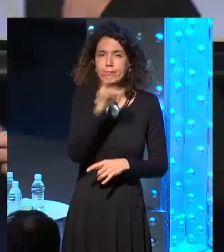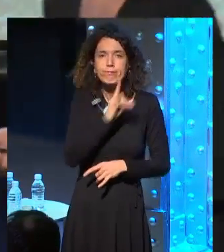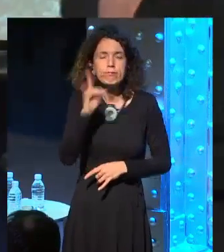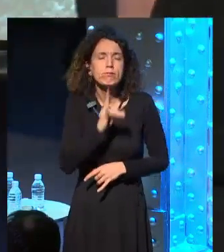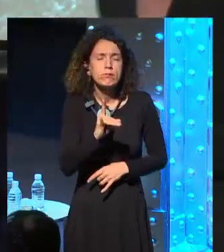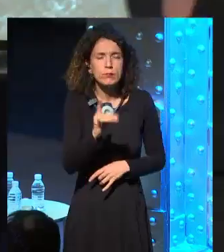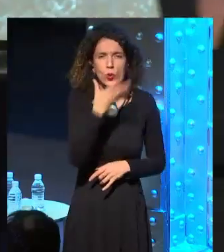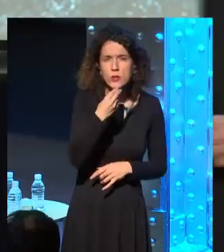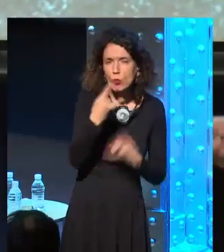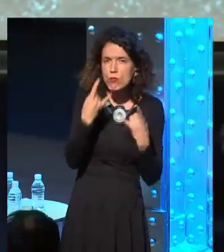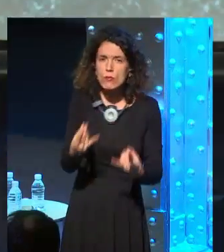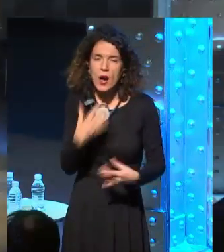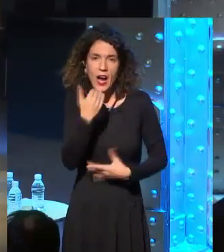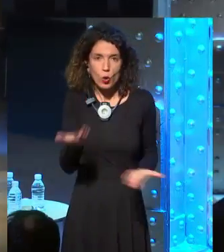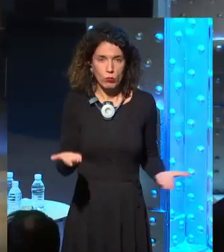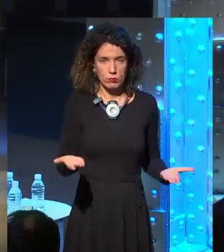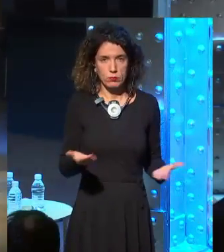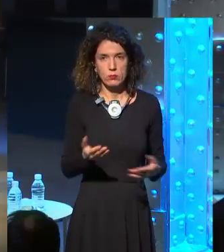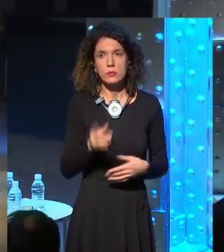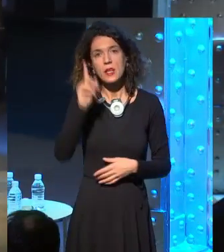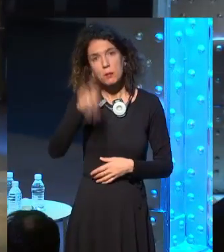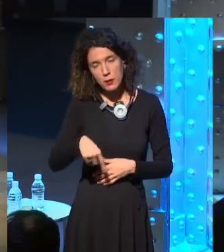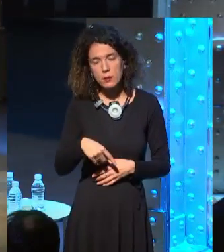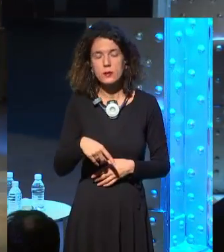And then also about